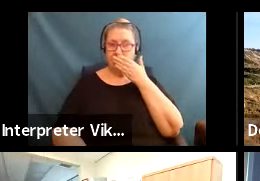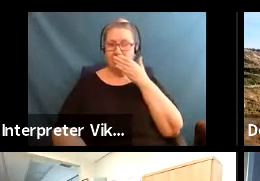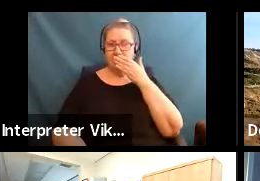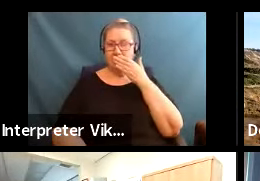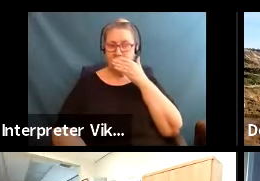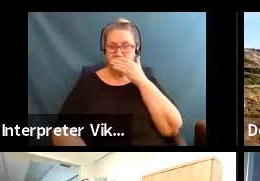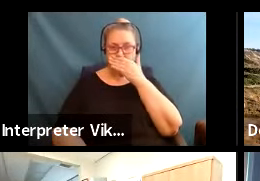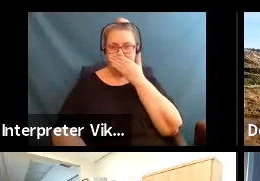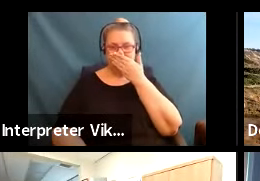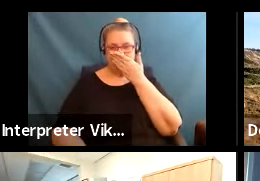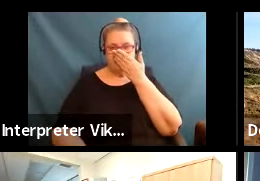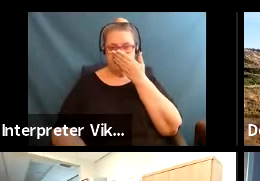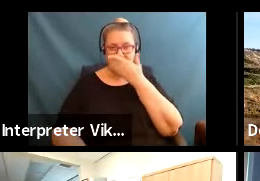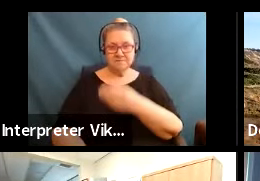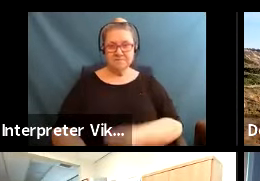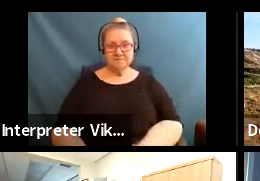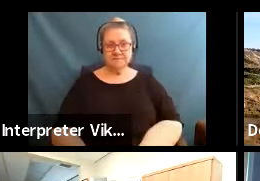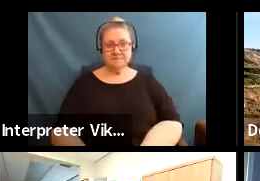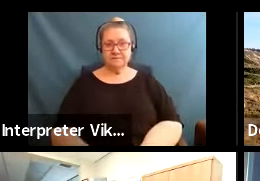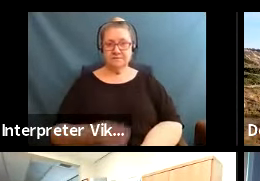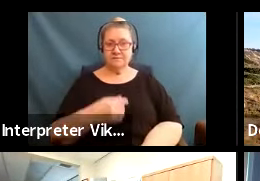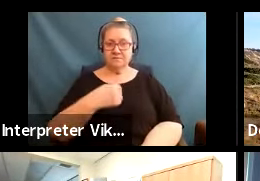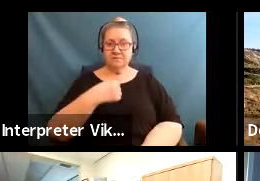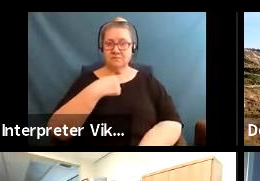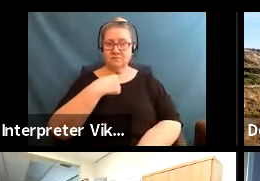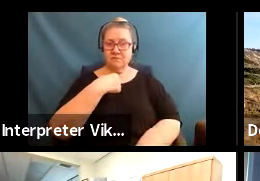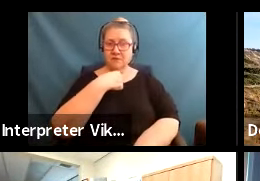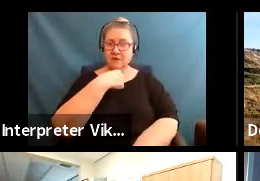really was very attentive to your